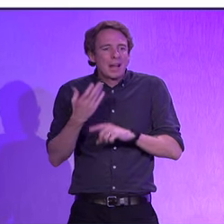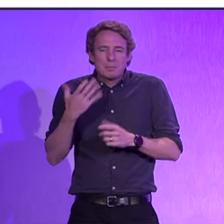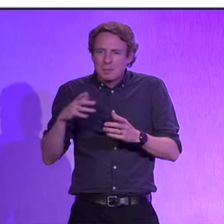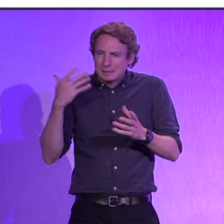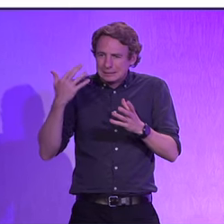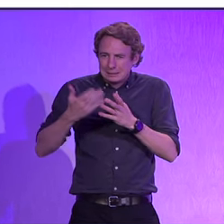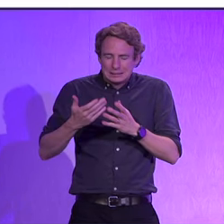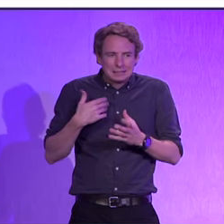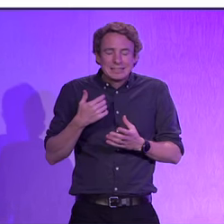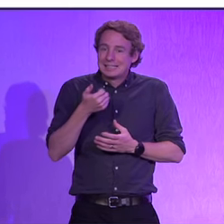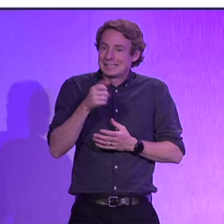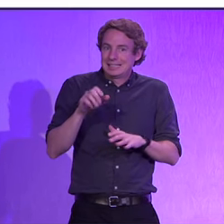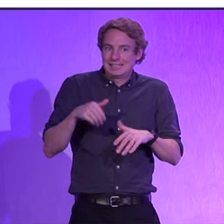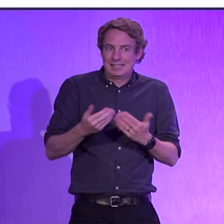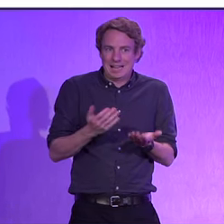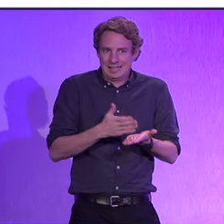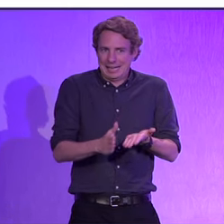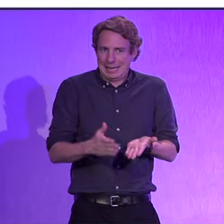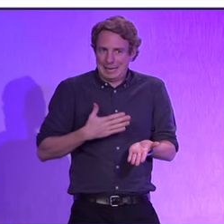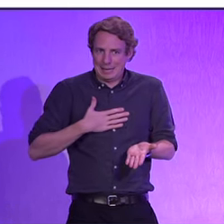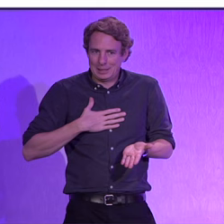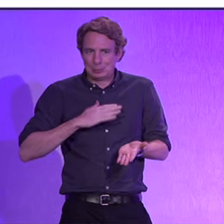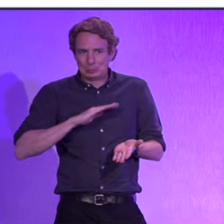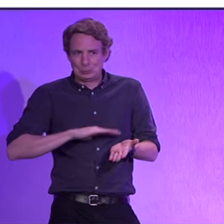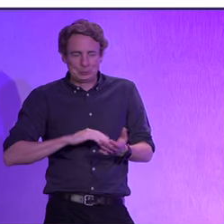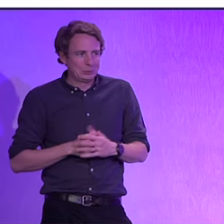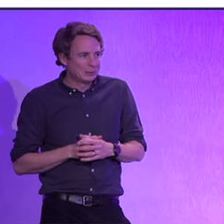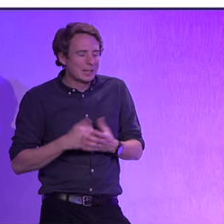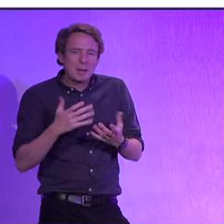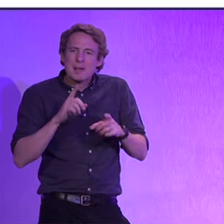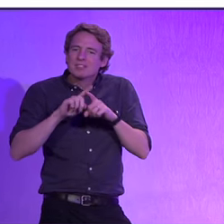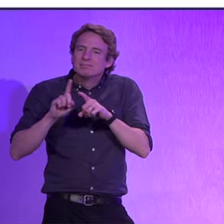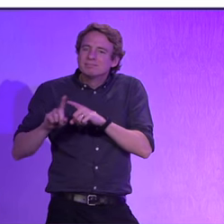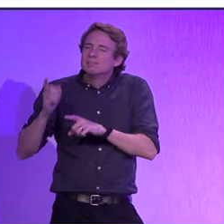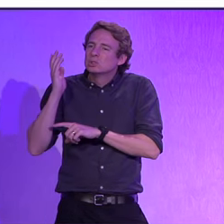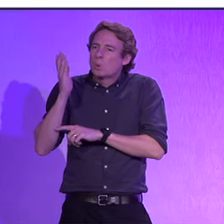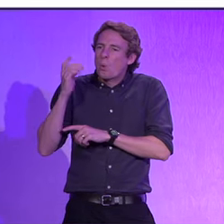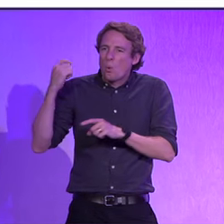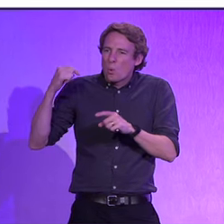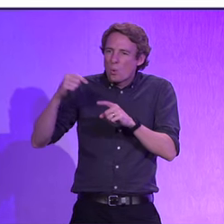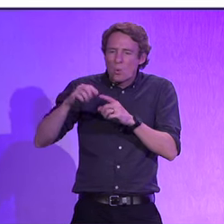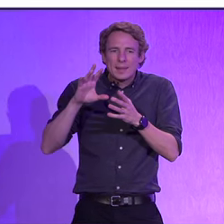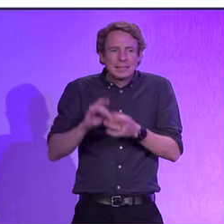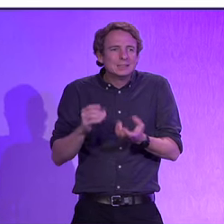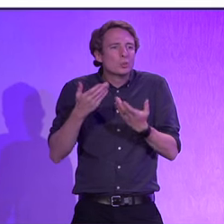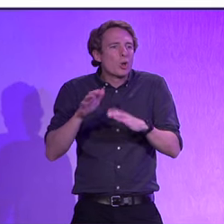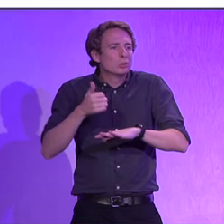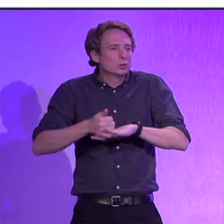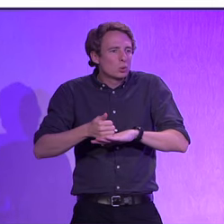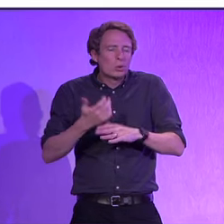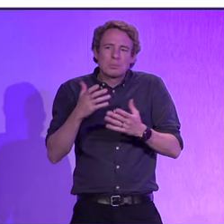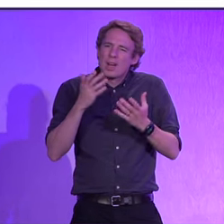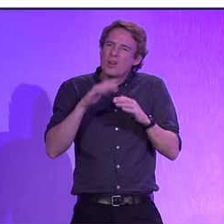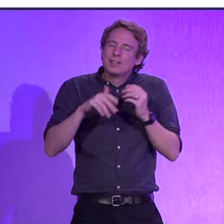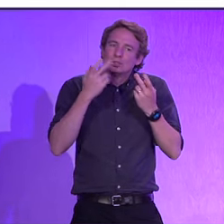time. I'm a recovering sysadmin, 60 days clean on my honor. I have done a number of talks over the years on open